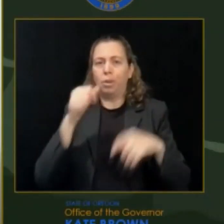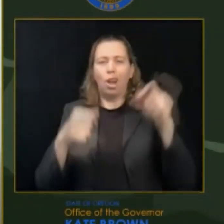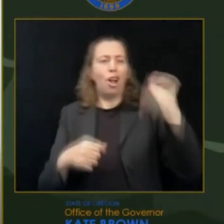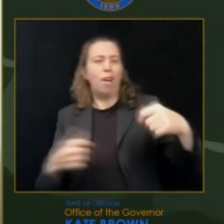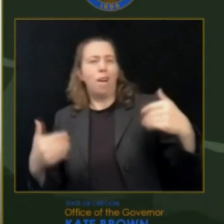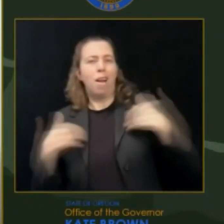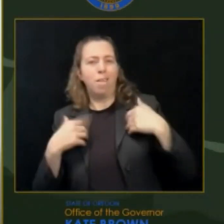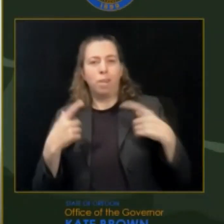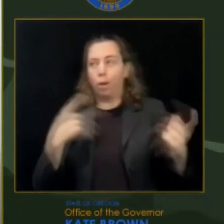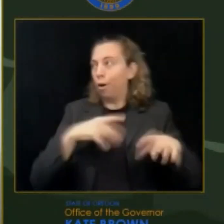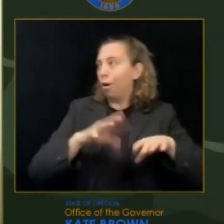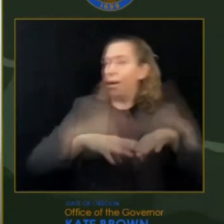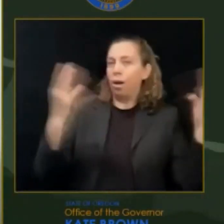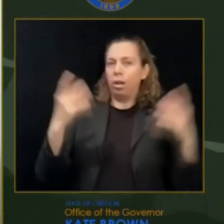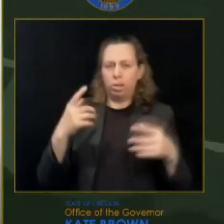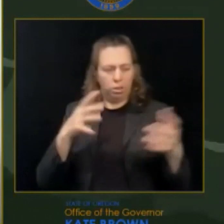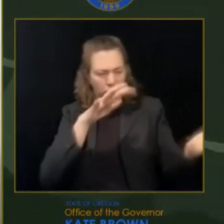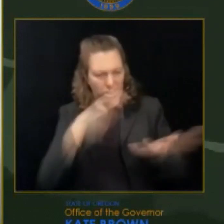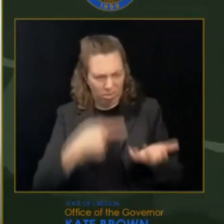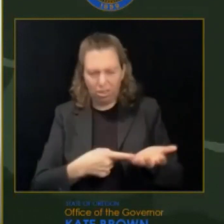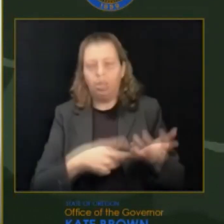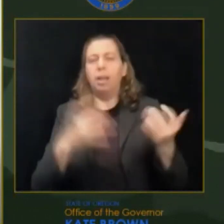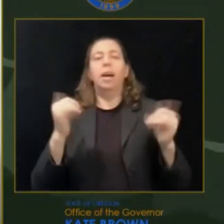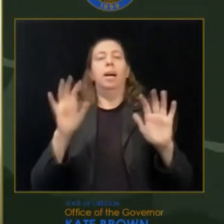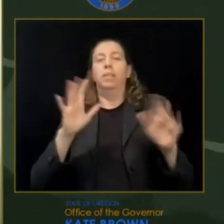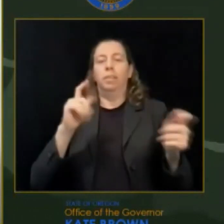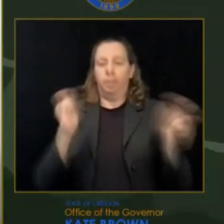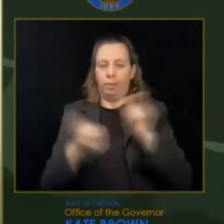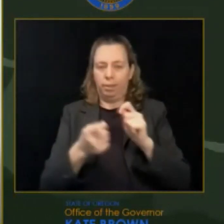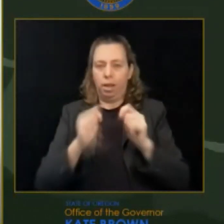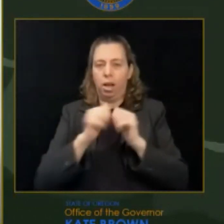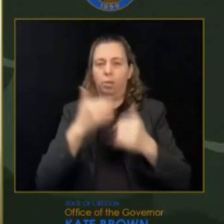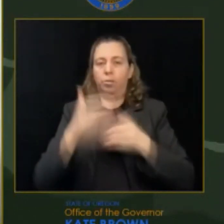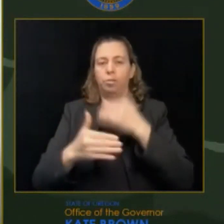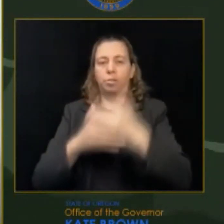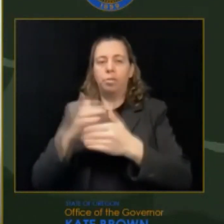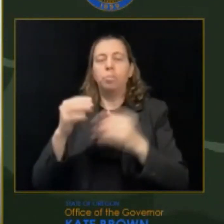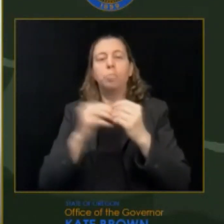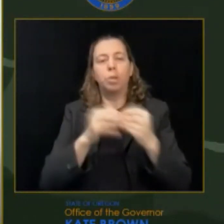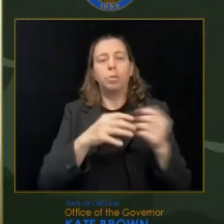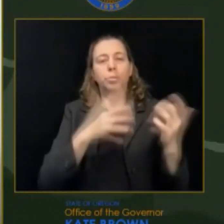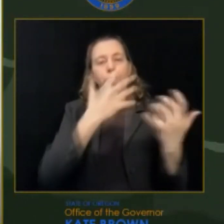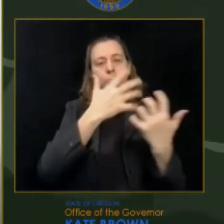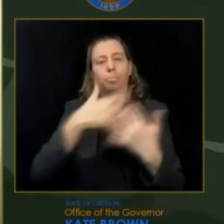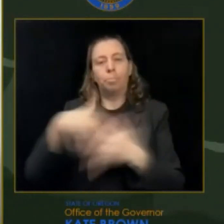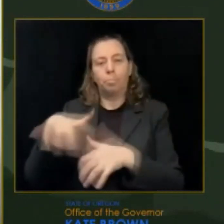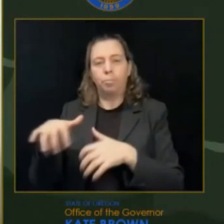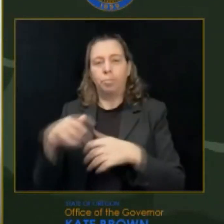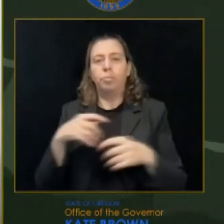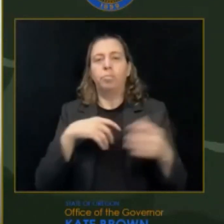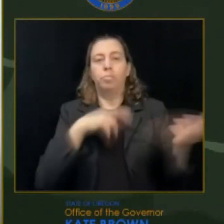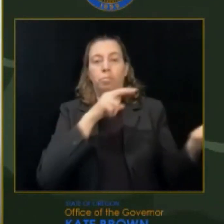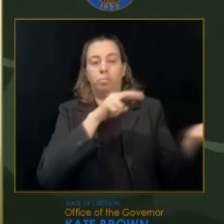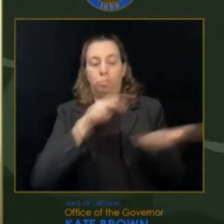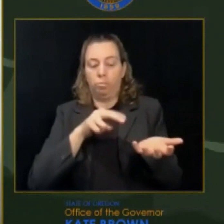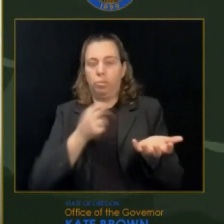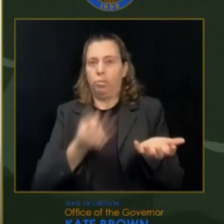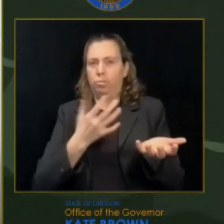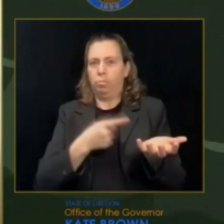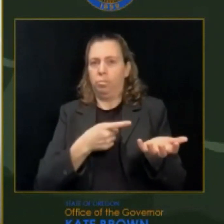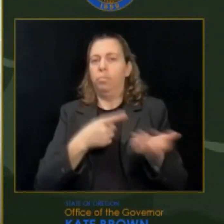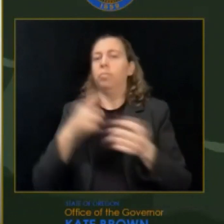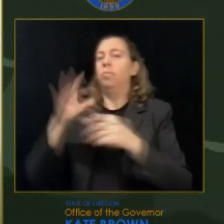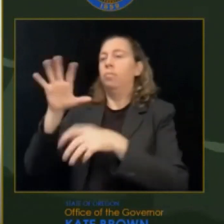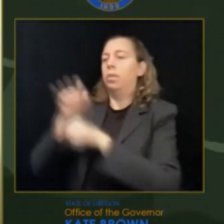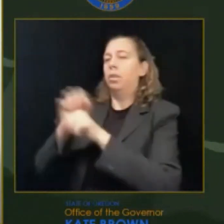this scheduling challenge that we're working to fix, it just seems really difficult to go back yet again to those same seniors and say, and it